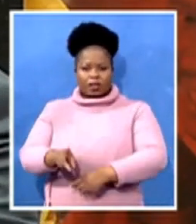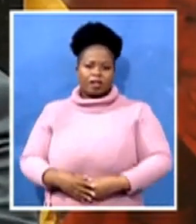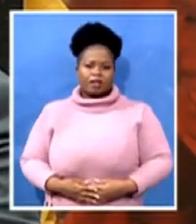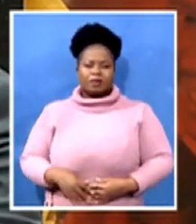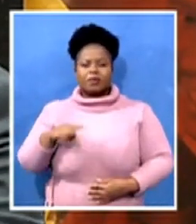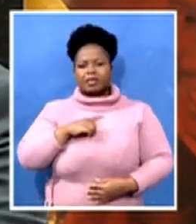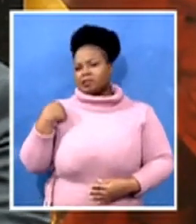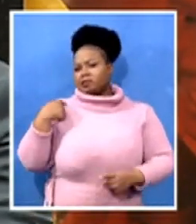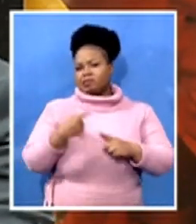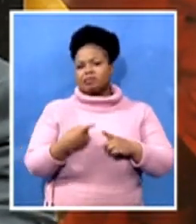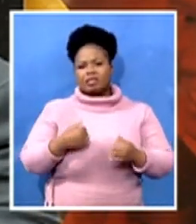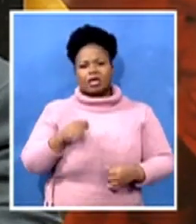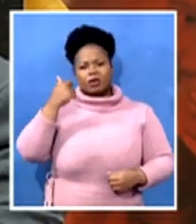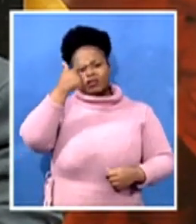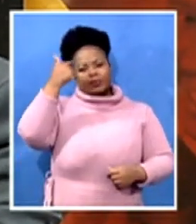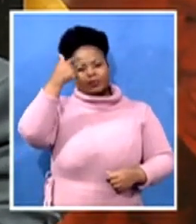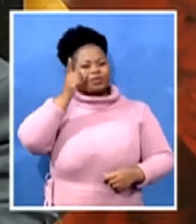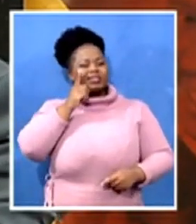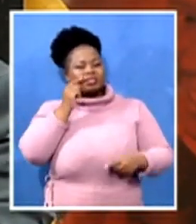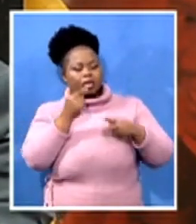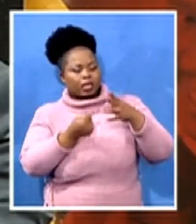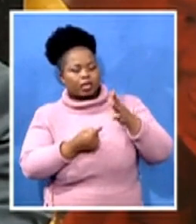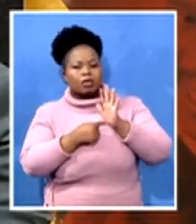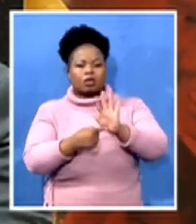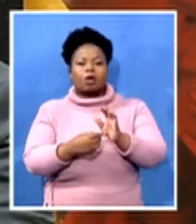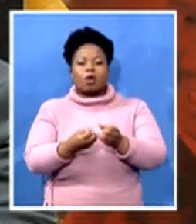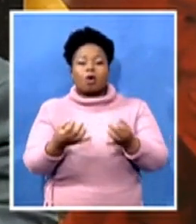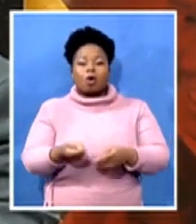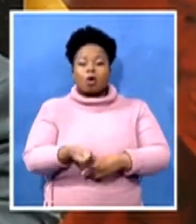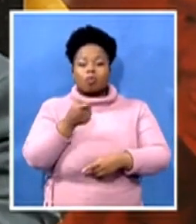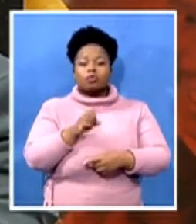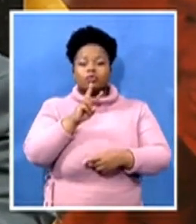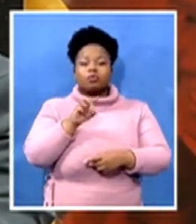ku-2.5 million kule province. Sizama ukukhangelana nale ntsholongwane.